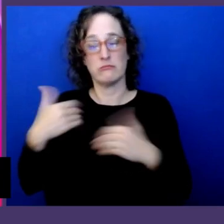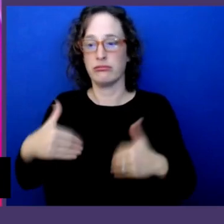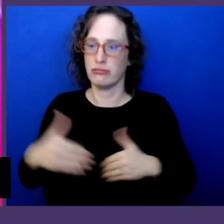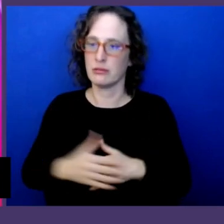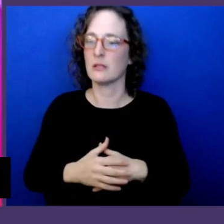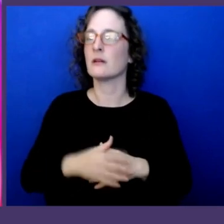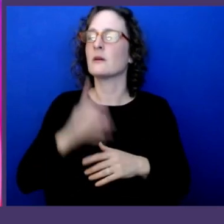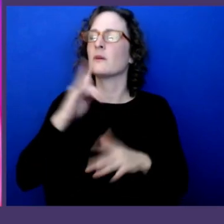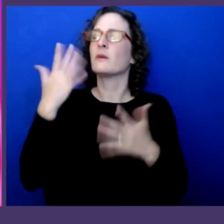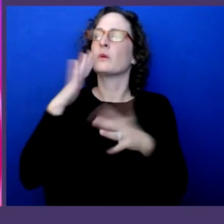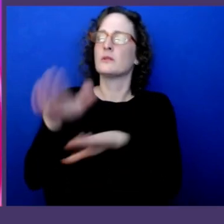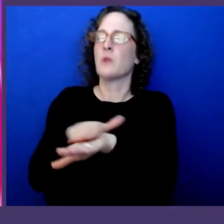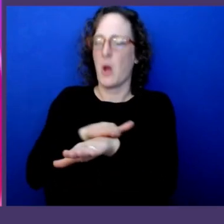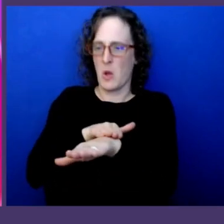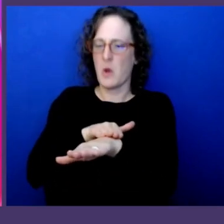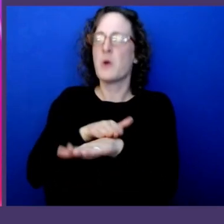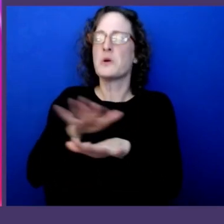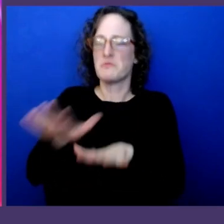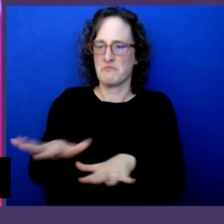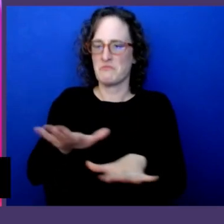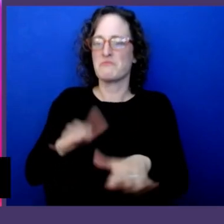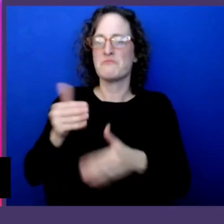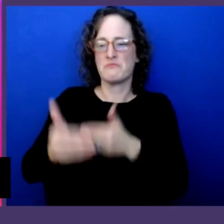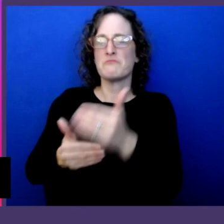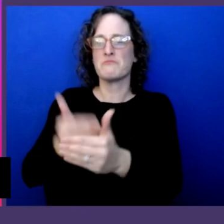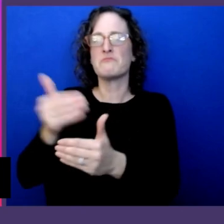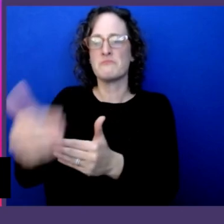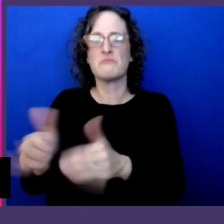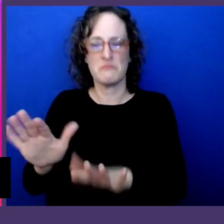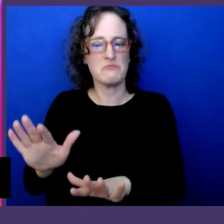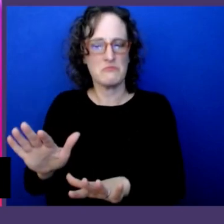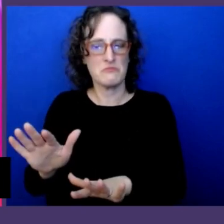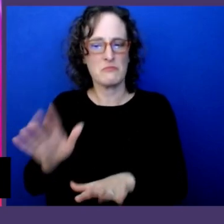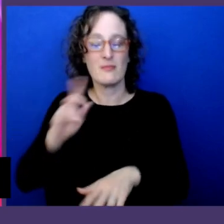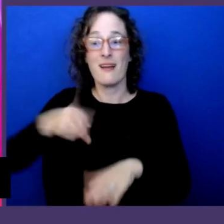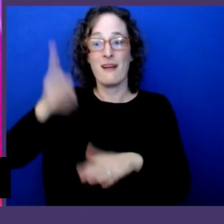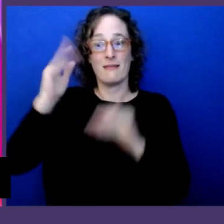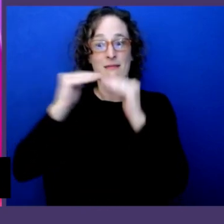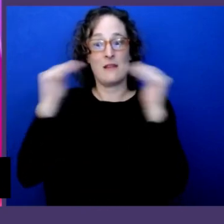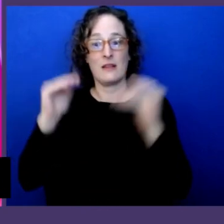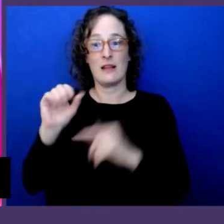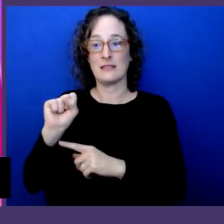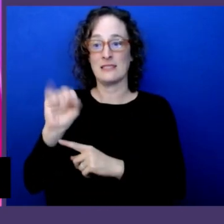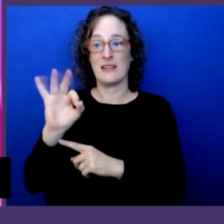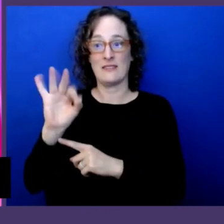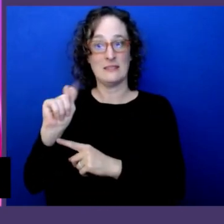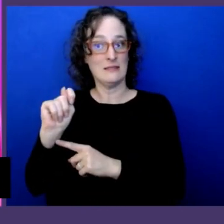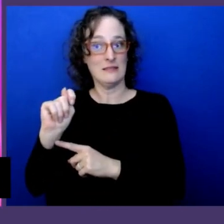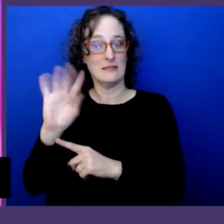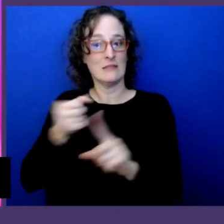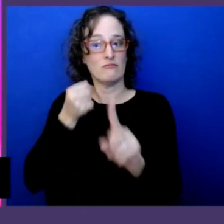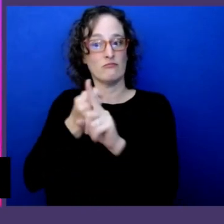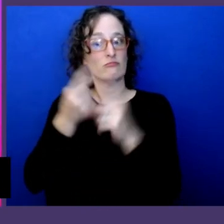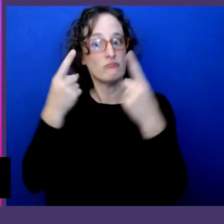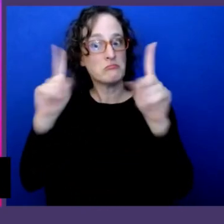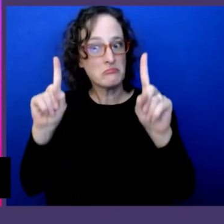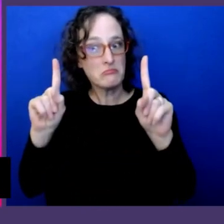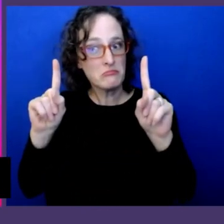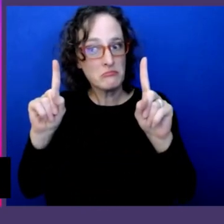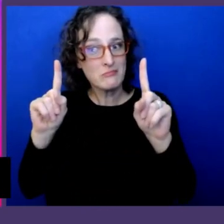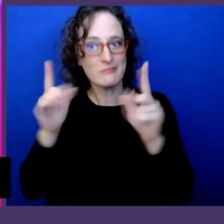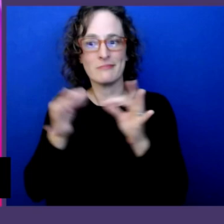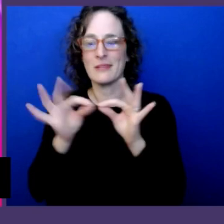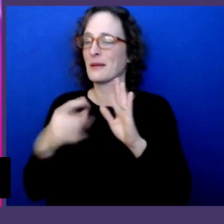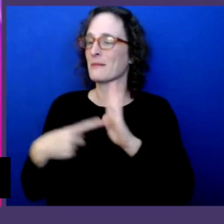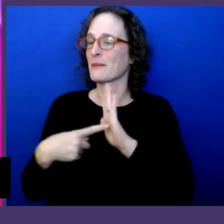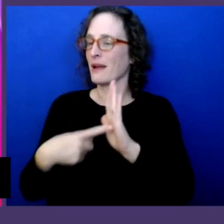And I would say, on a high level, SFT is achievable because it is just you're continuing the language modeling task. It's relatively straightforward.